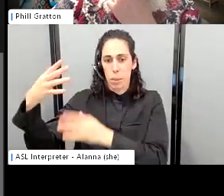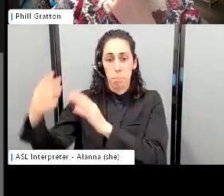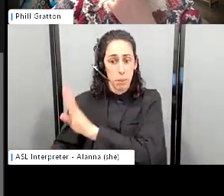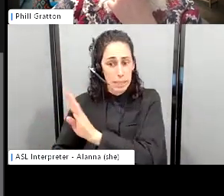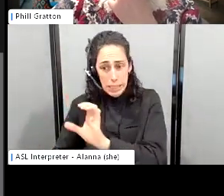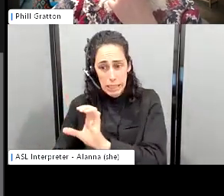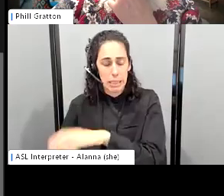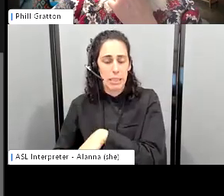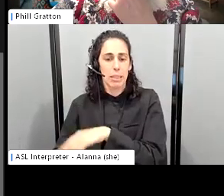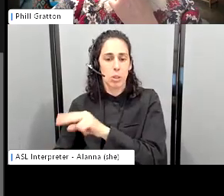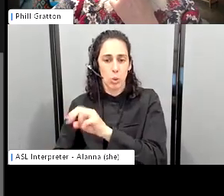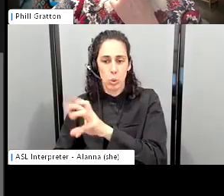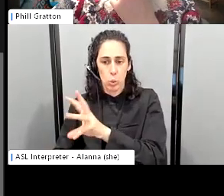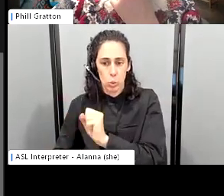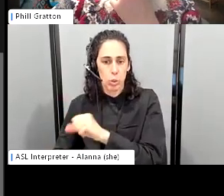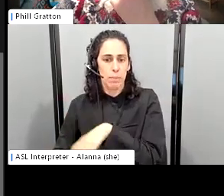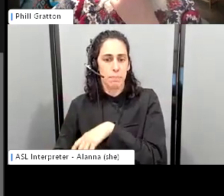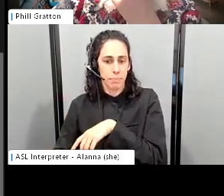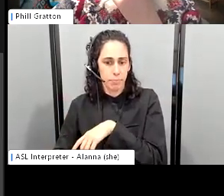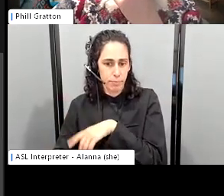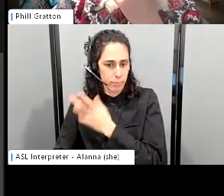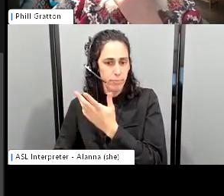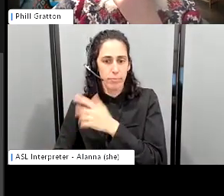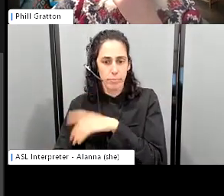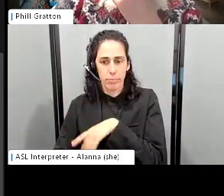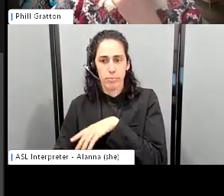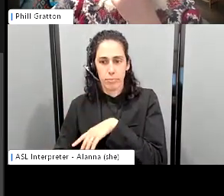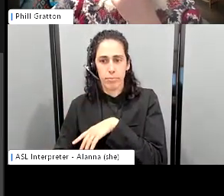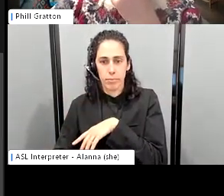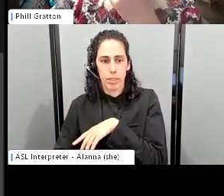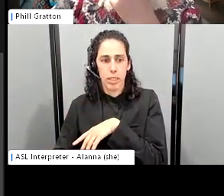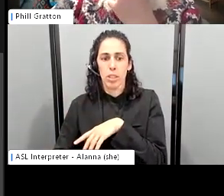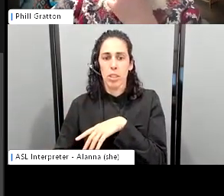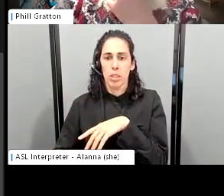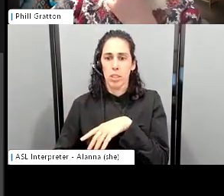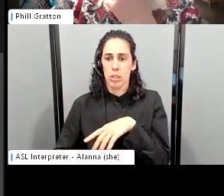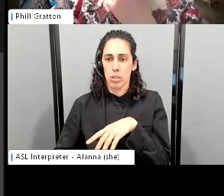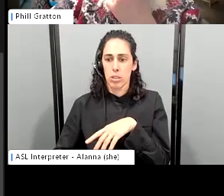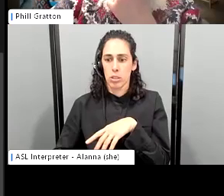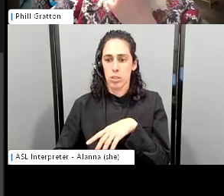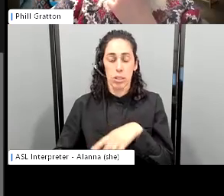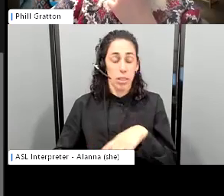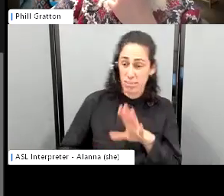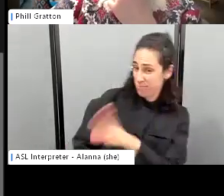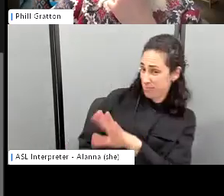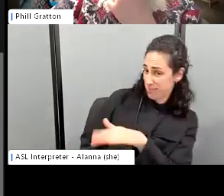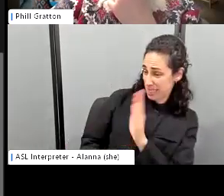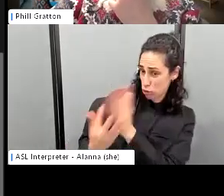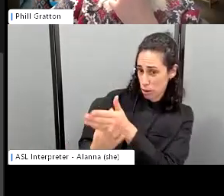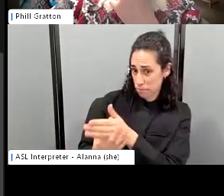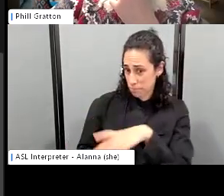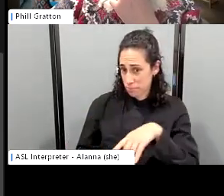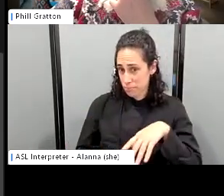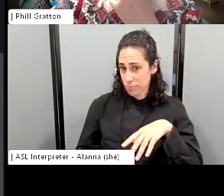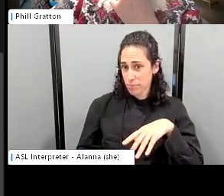yeah, so what does the BBC think of the weather in Toronto? So okay, Phil, here's a good one. Can I interrupt for a second? This is